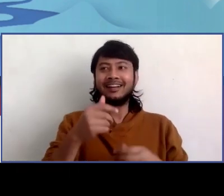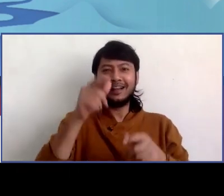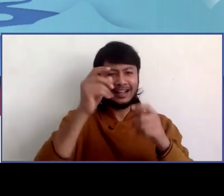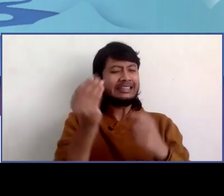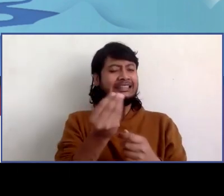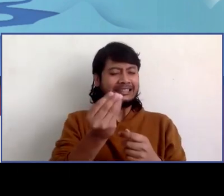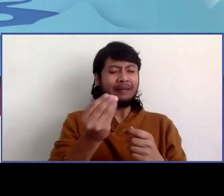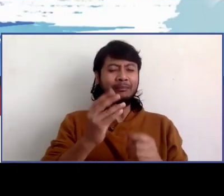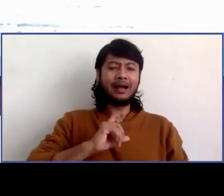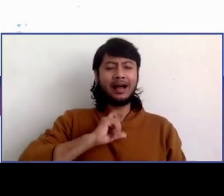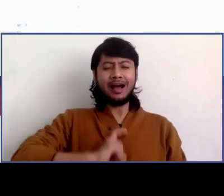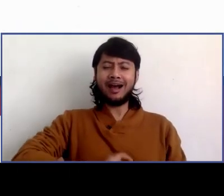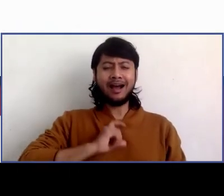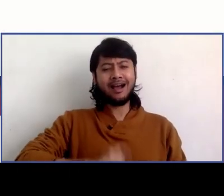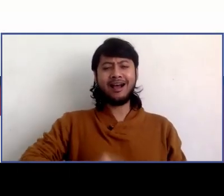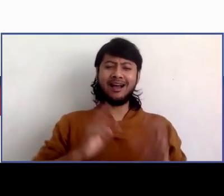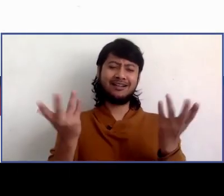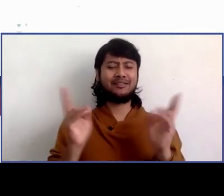be angry at me?